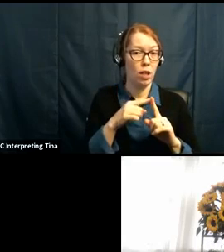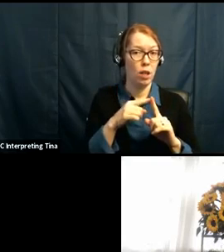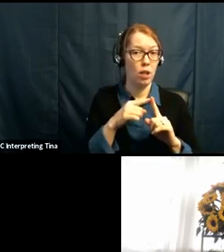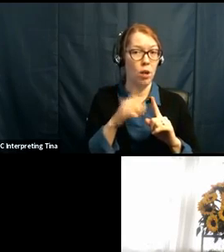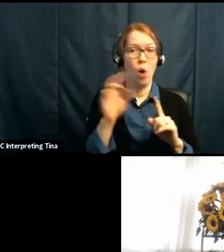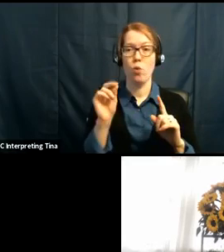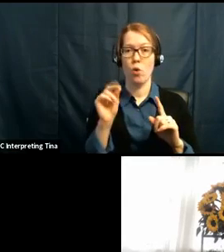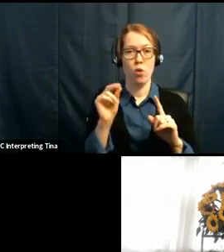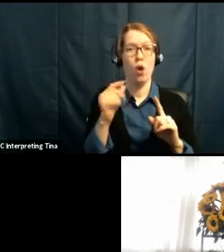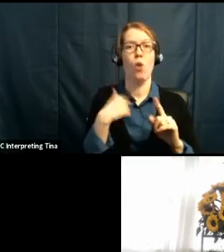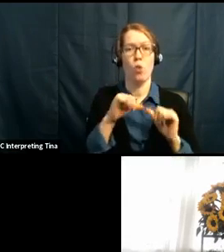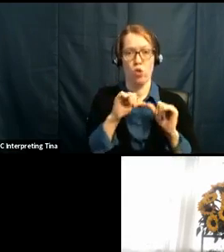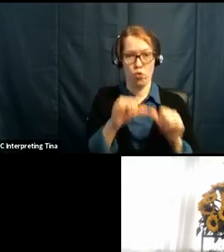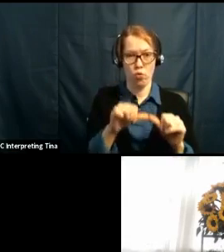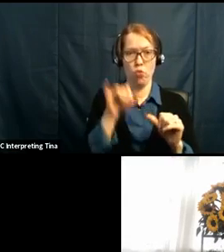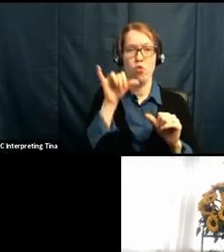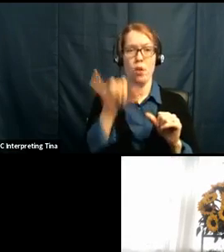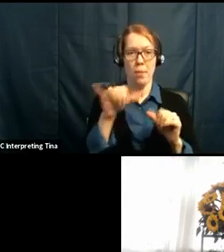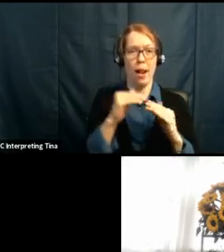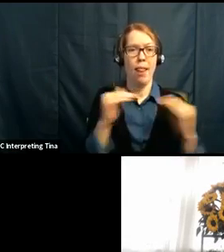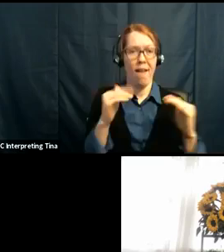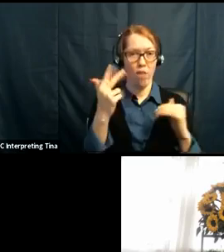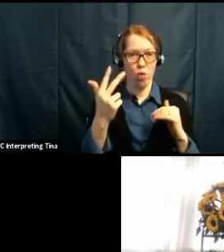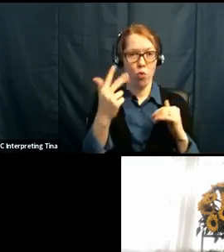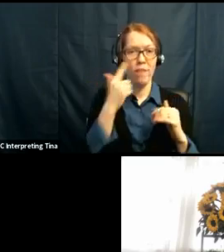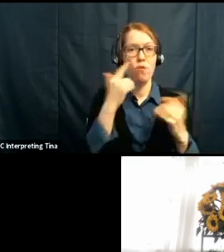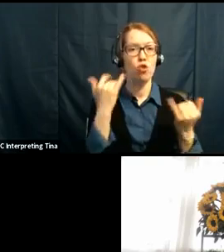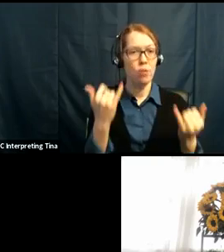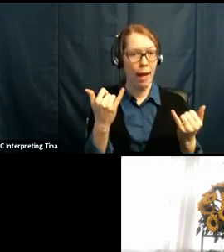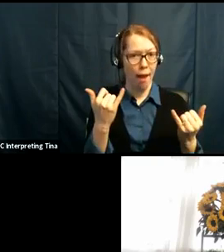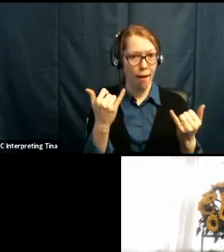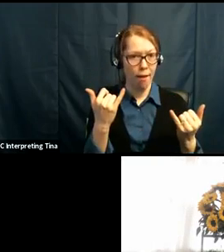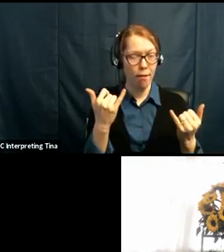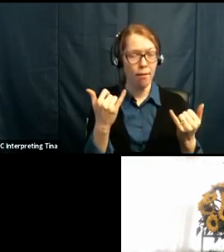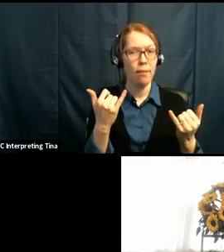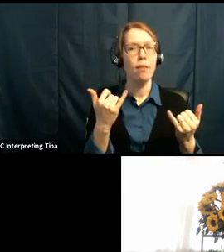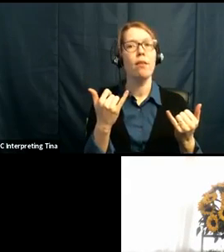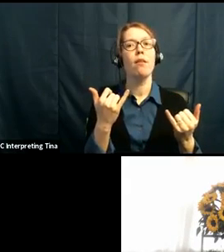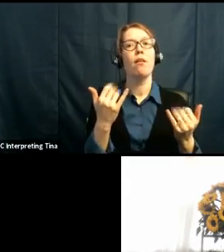Oh, nope, we're going to remain at level 3 for today.